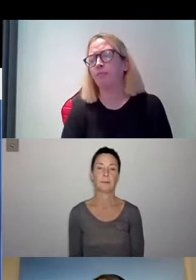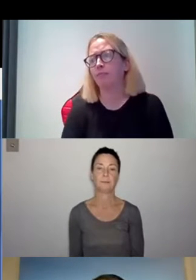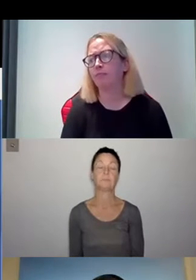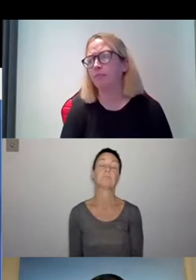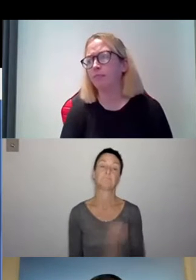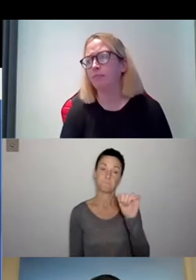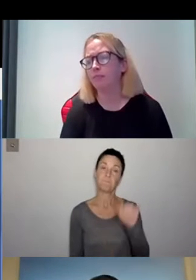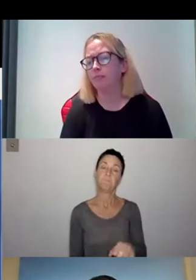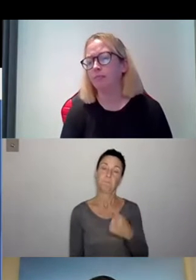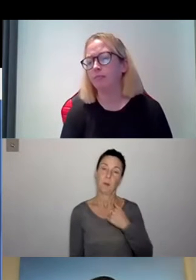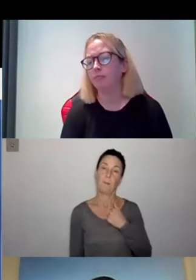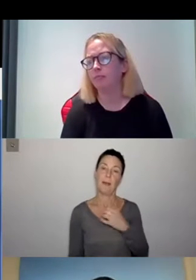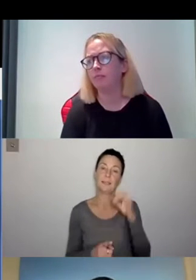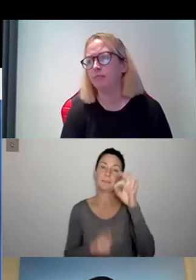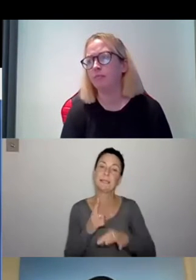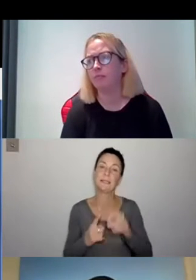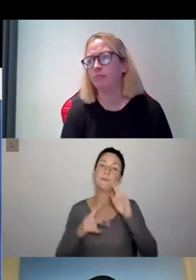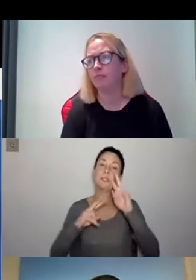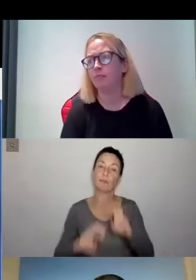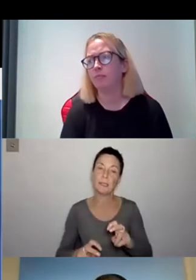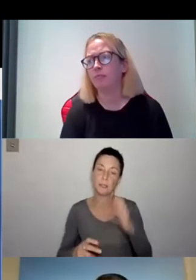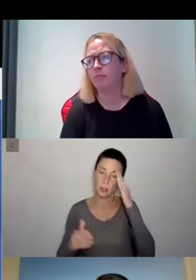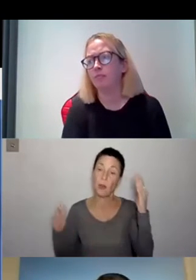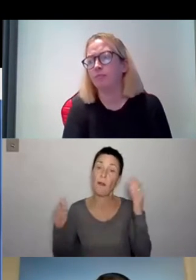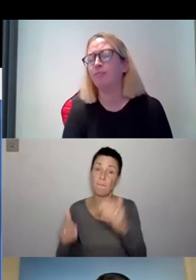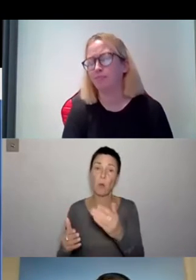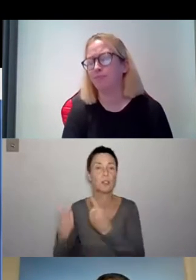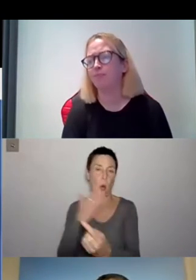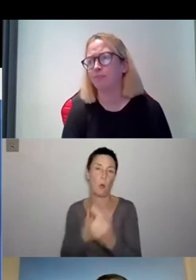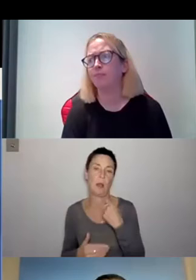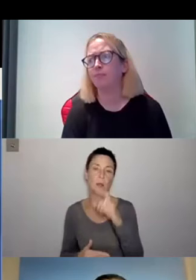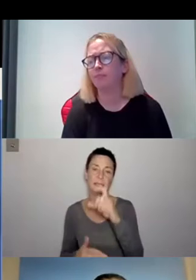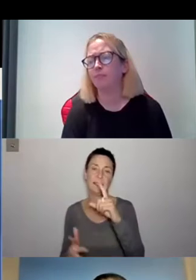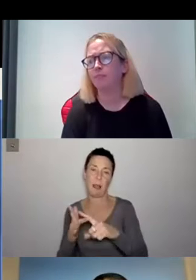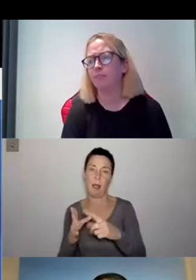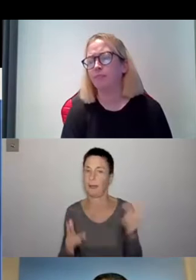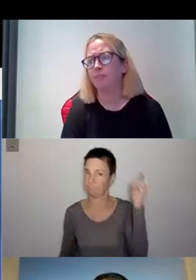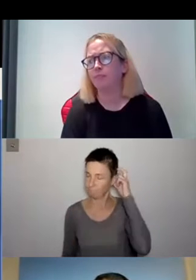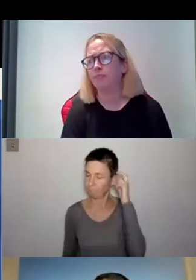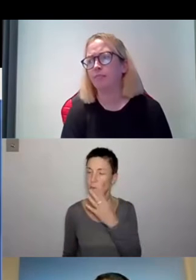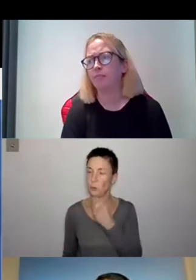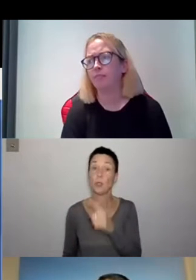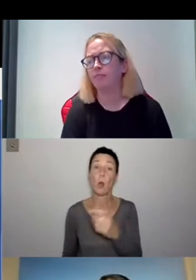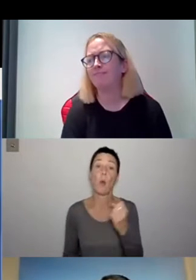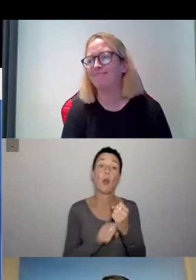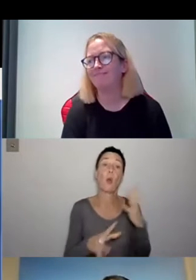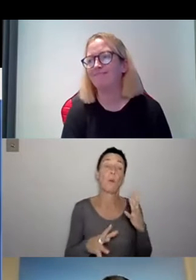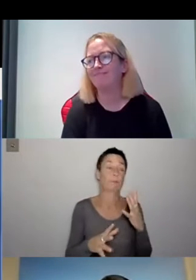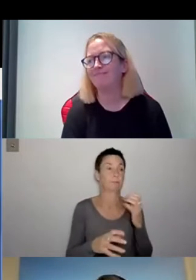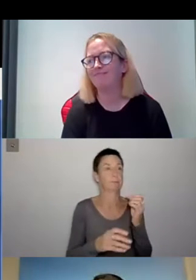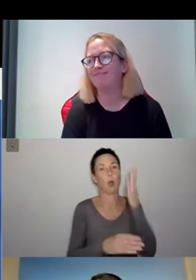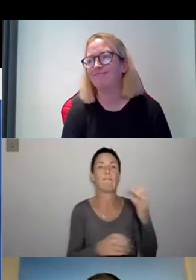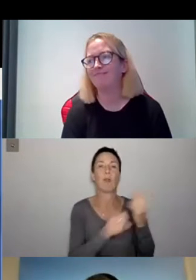So my particular research focused principally just on cochlear implant users. So my Go for Gold was kind of